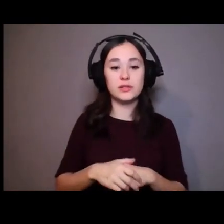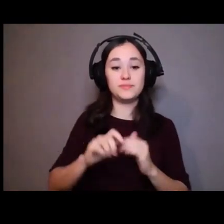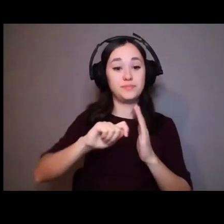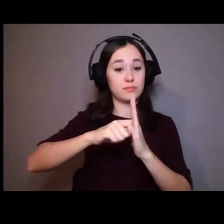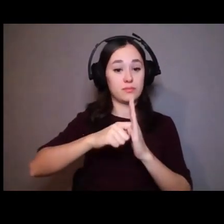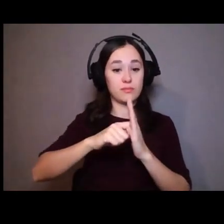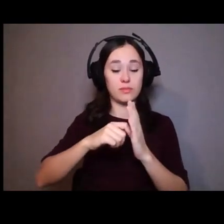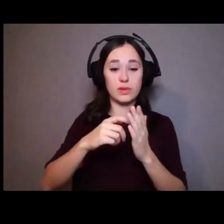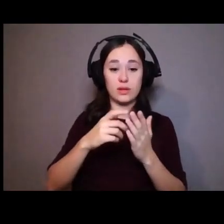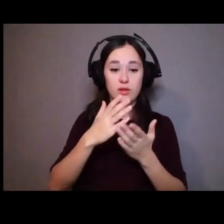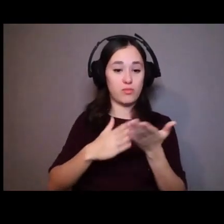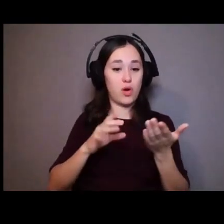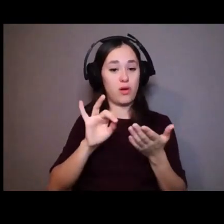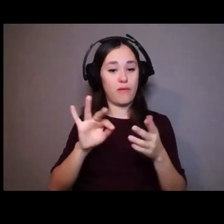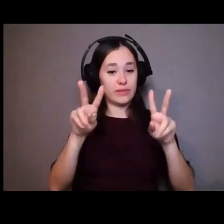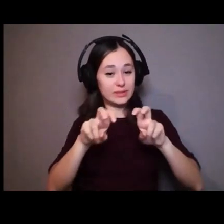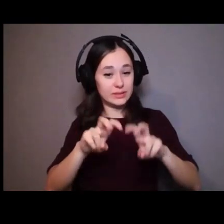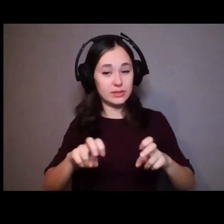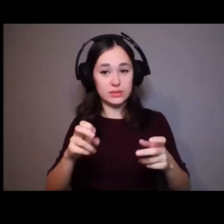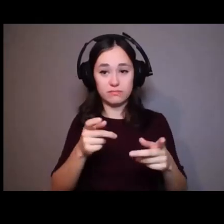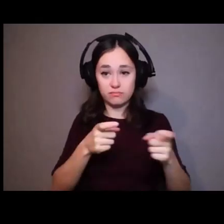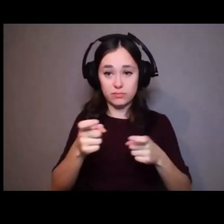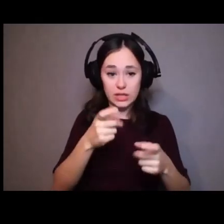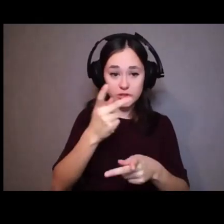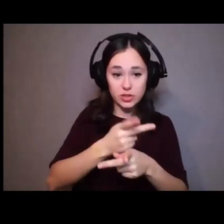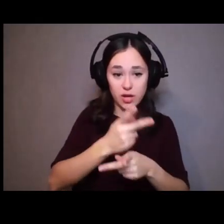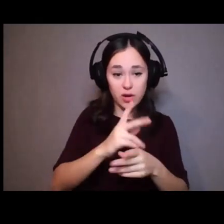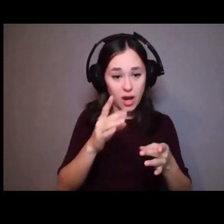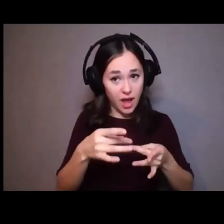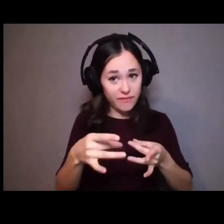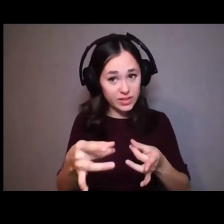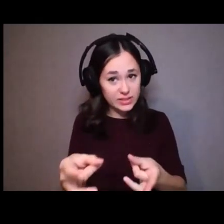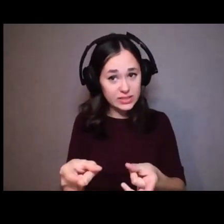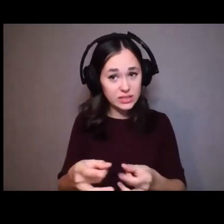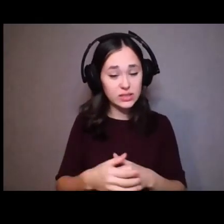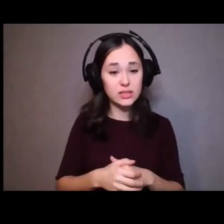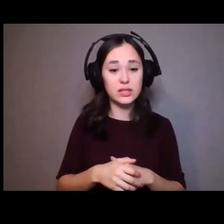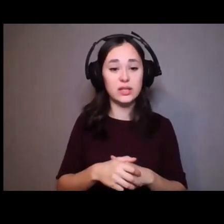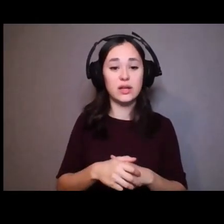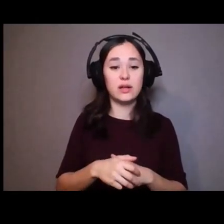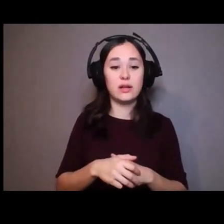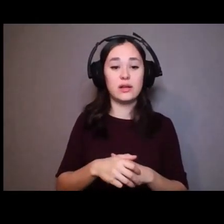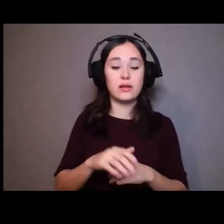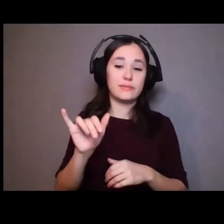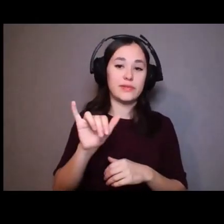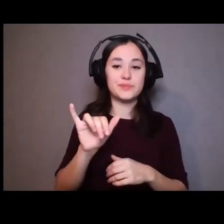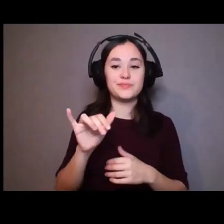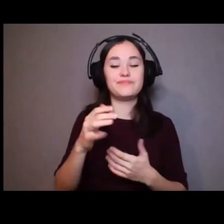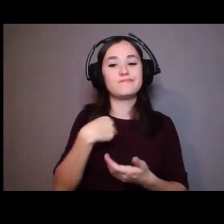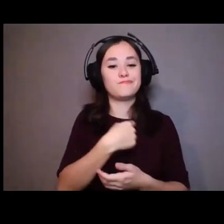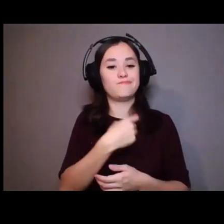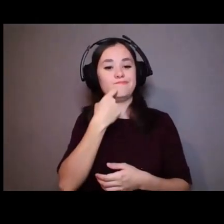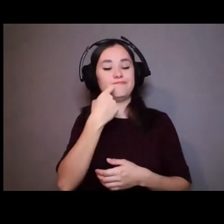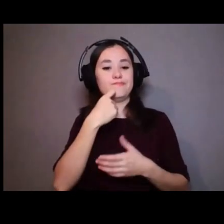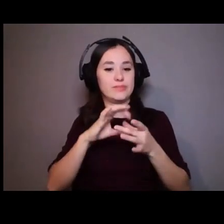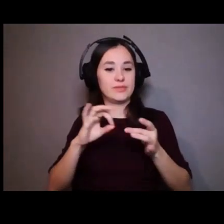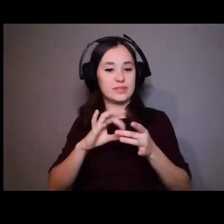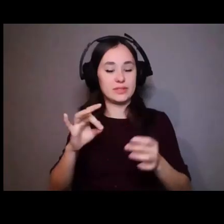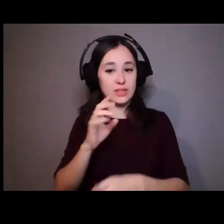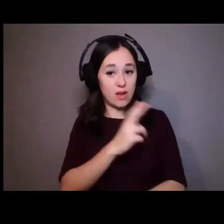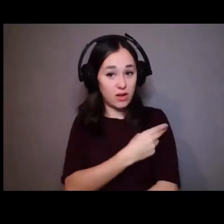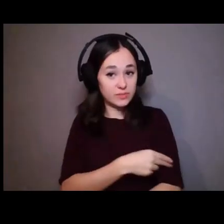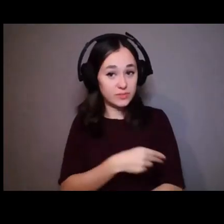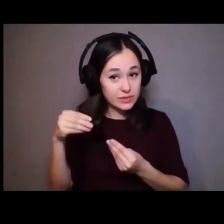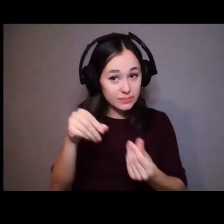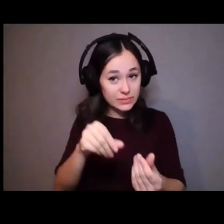care efficacy, where hospital spending, as we previously discussed, is a major component of overall Medicaid